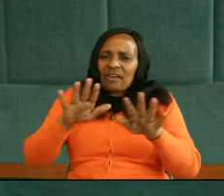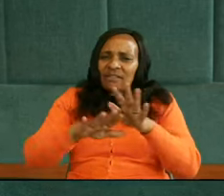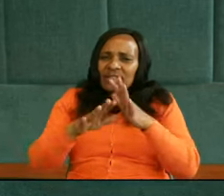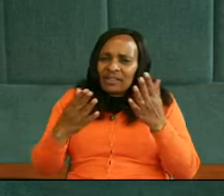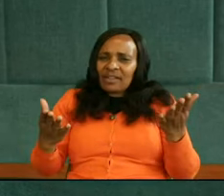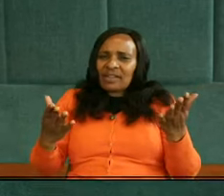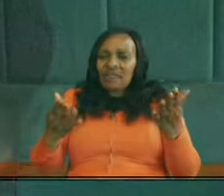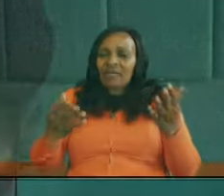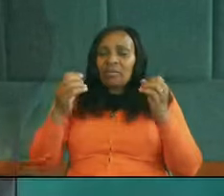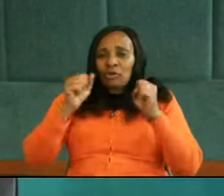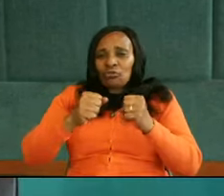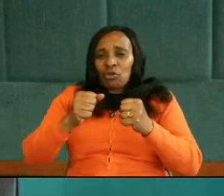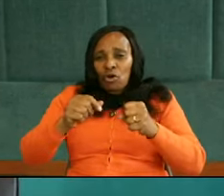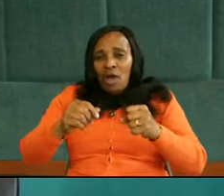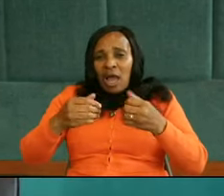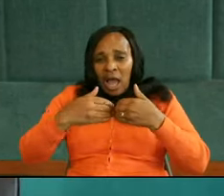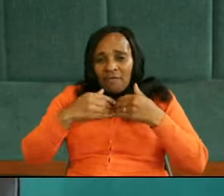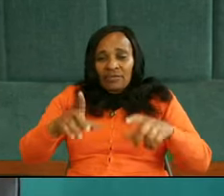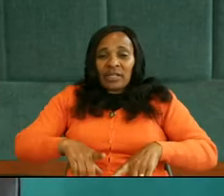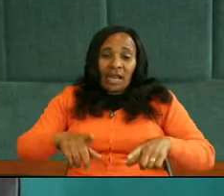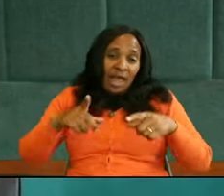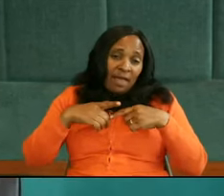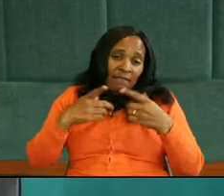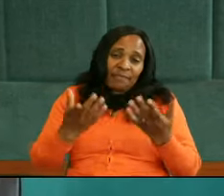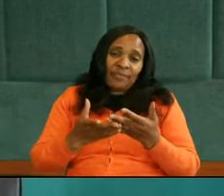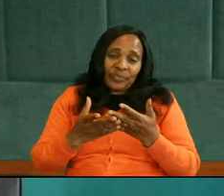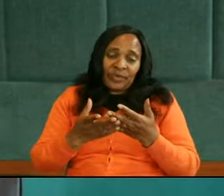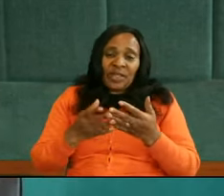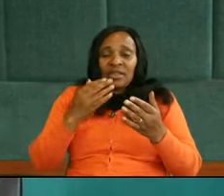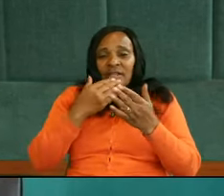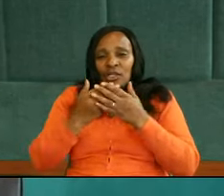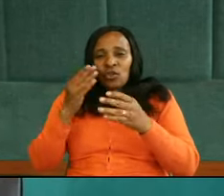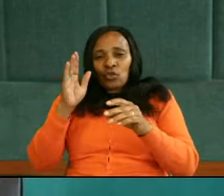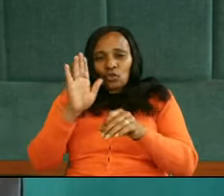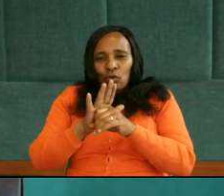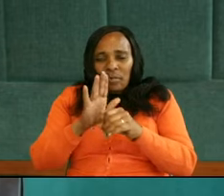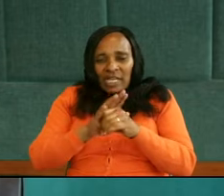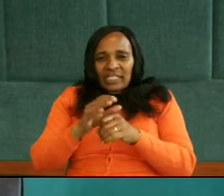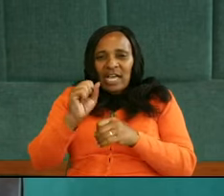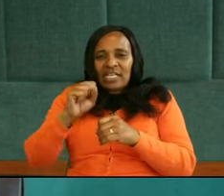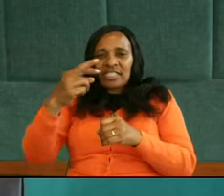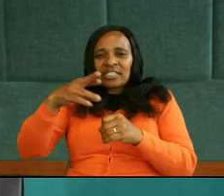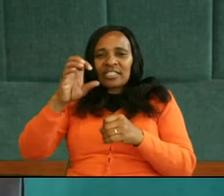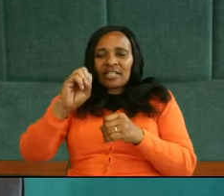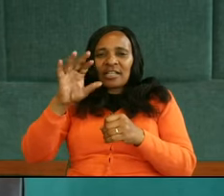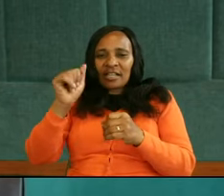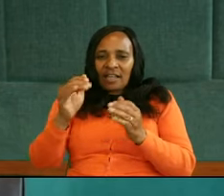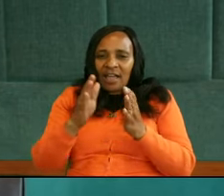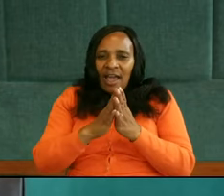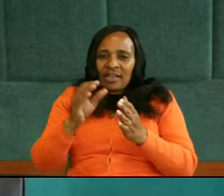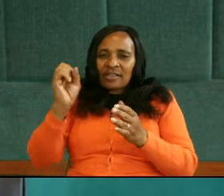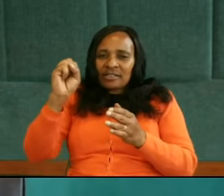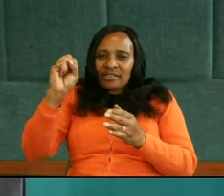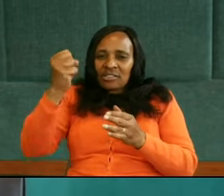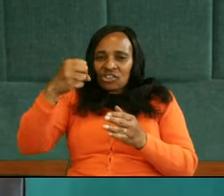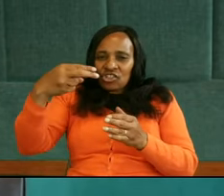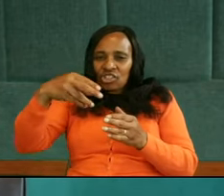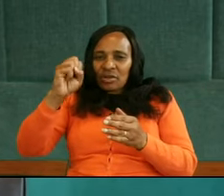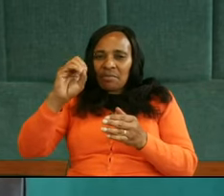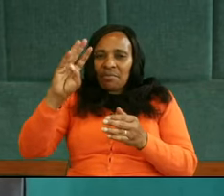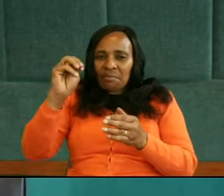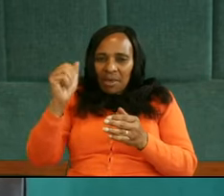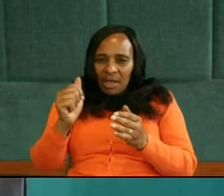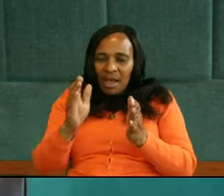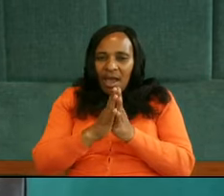our lives. So thank you so much, panelists, Flex, Ashley, and Shema. And thank you for joining us as well for this lesson. And